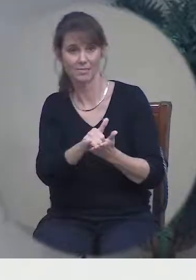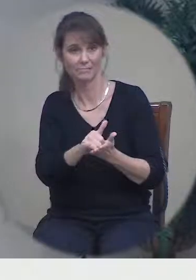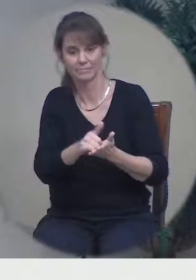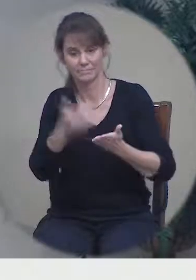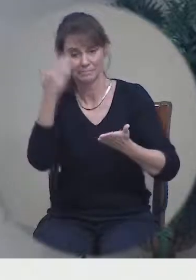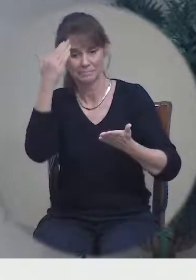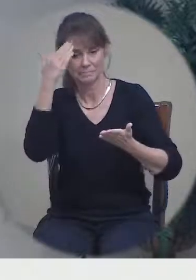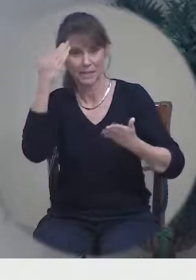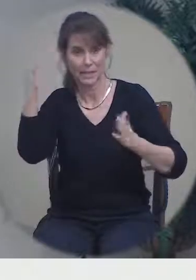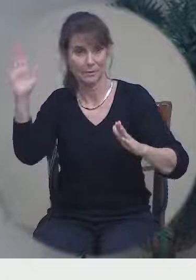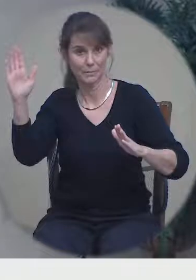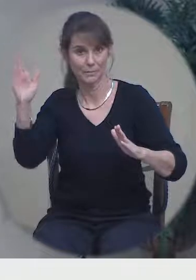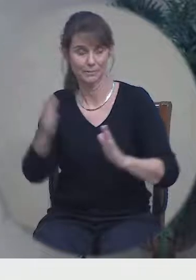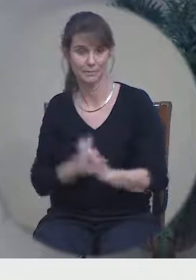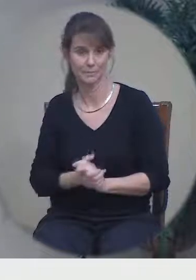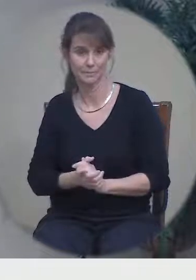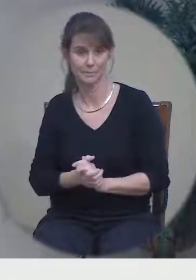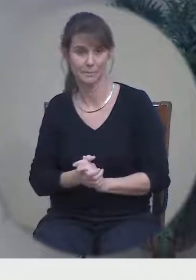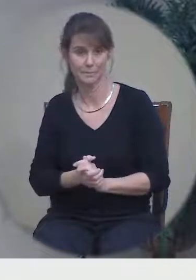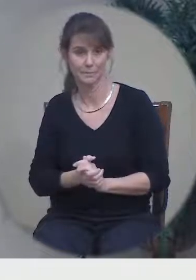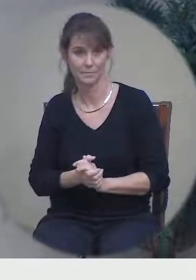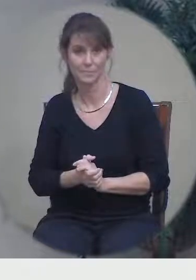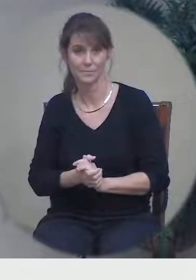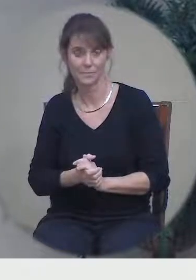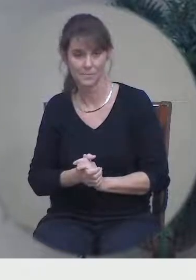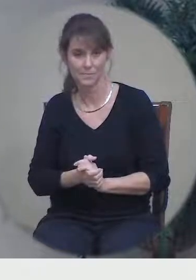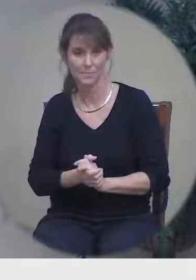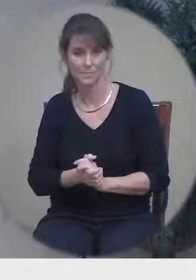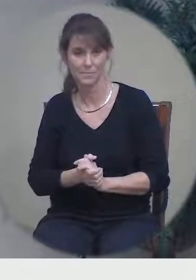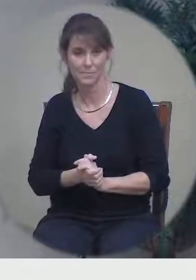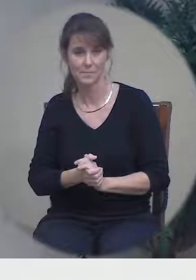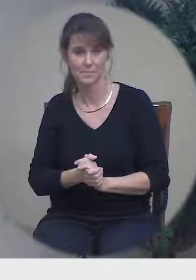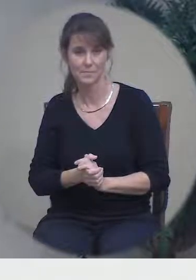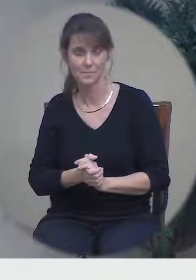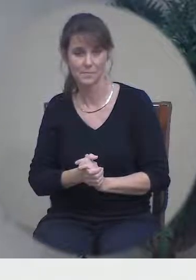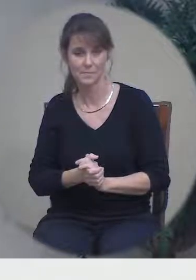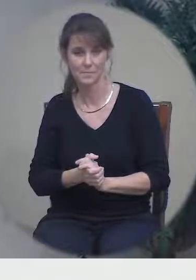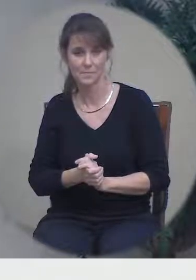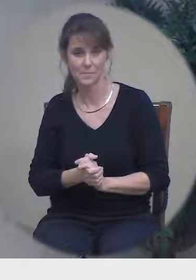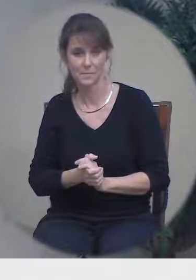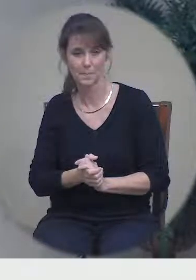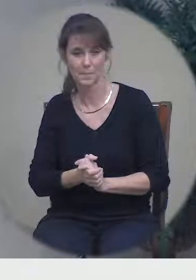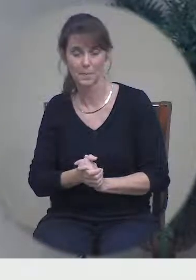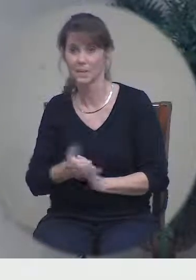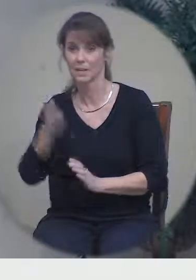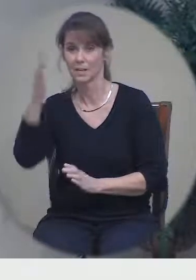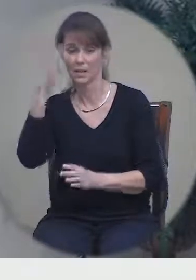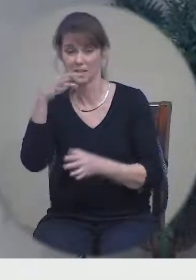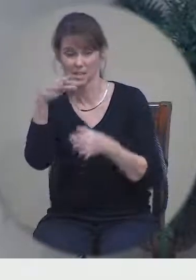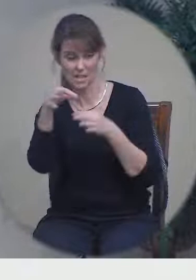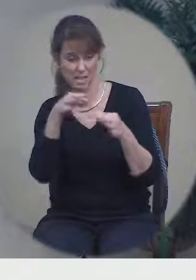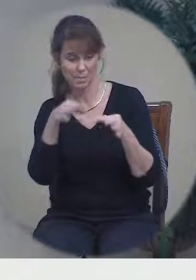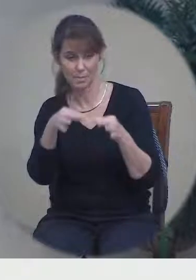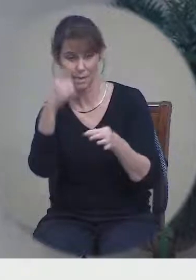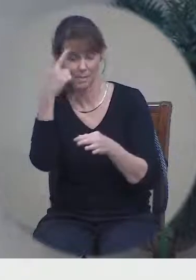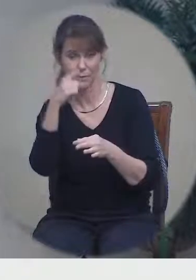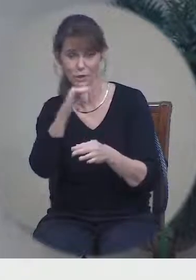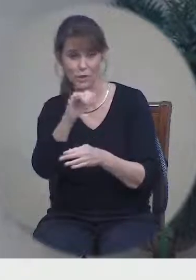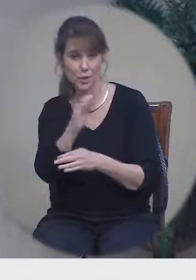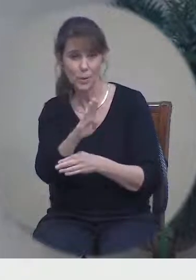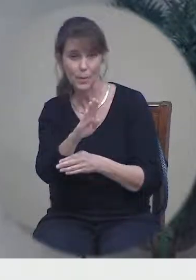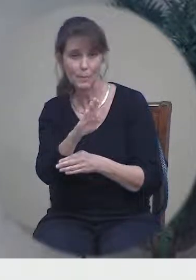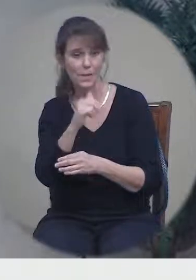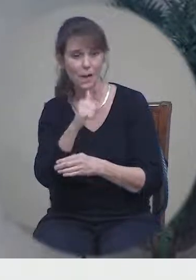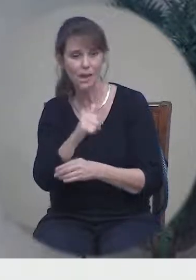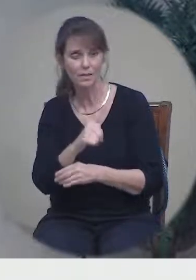you read Job, but when you get to the end of it, as far as I know, Job doesn't get an explanation, a full-fledged explanation